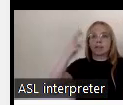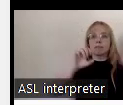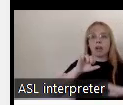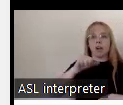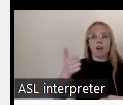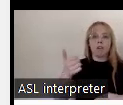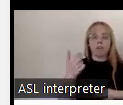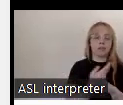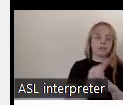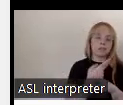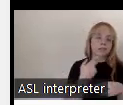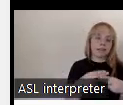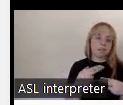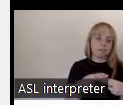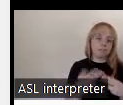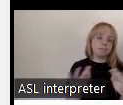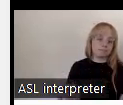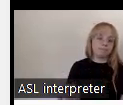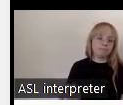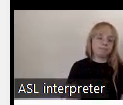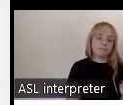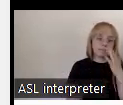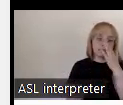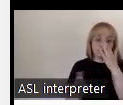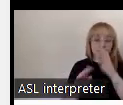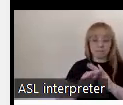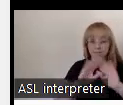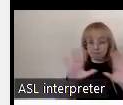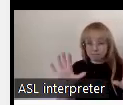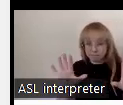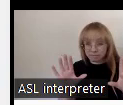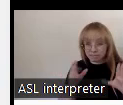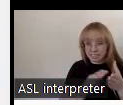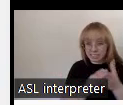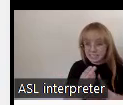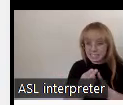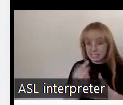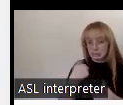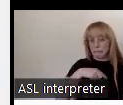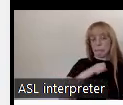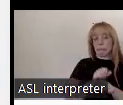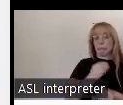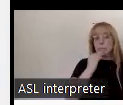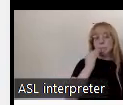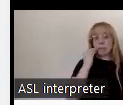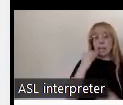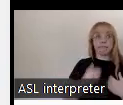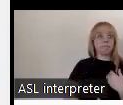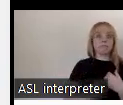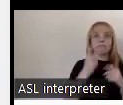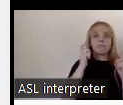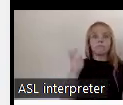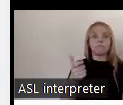other username. And full transparency, us hub staff work from home. I have 2 large dogs,